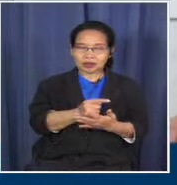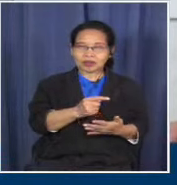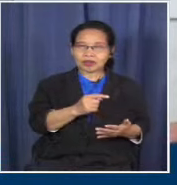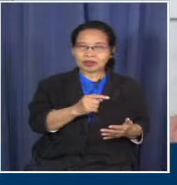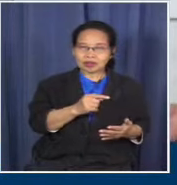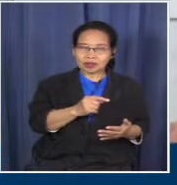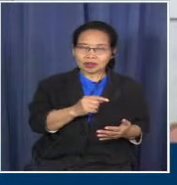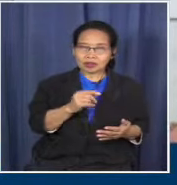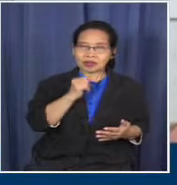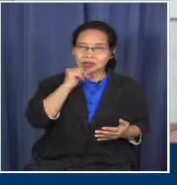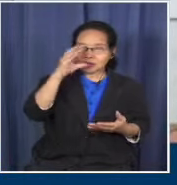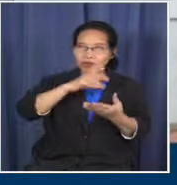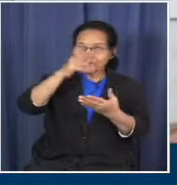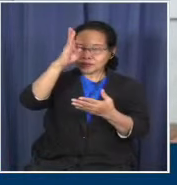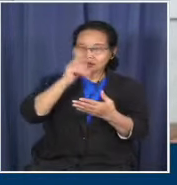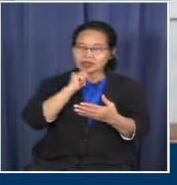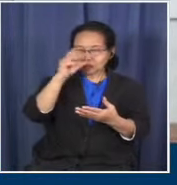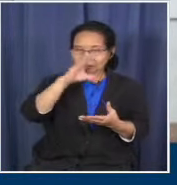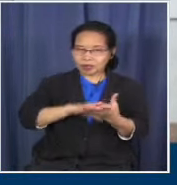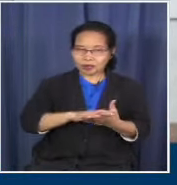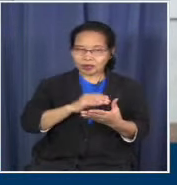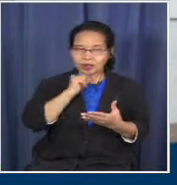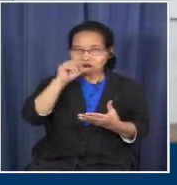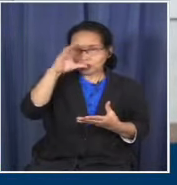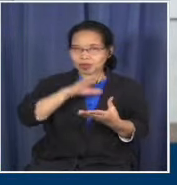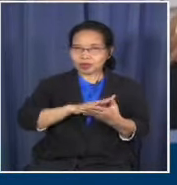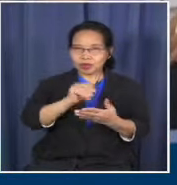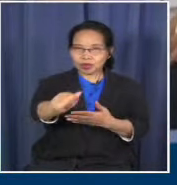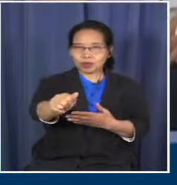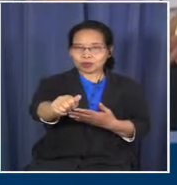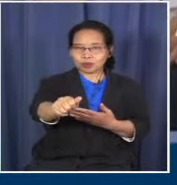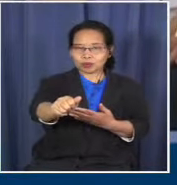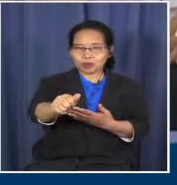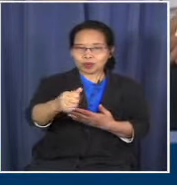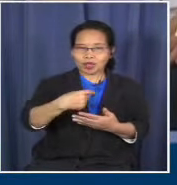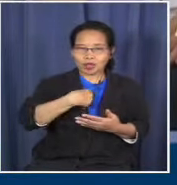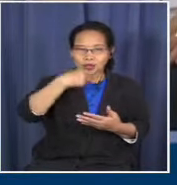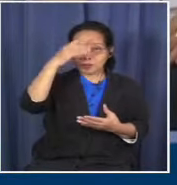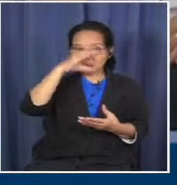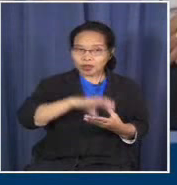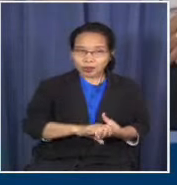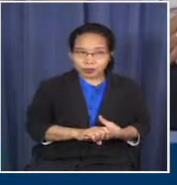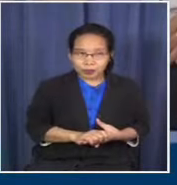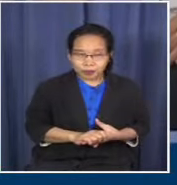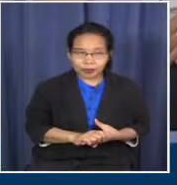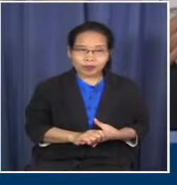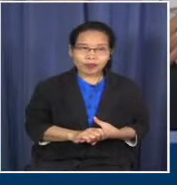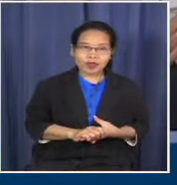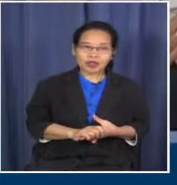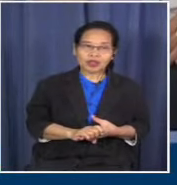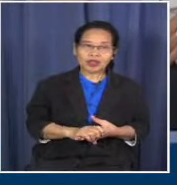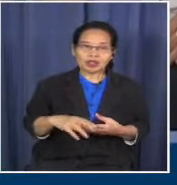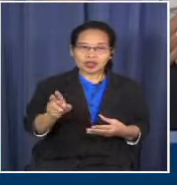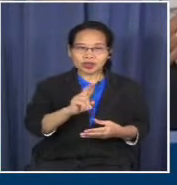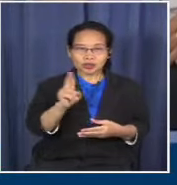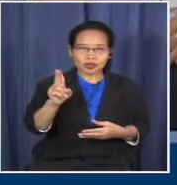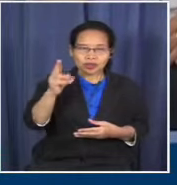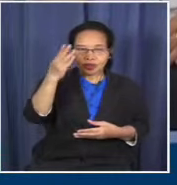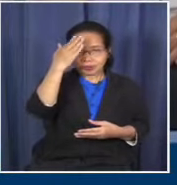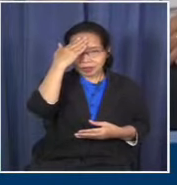So atheists, do you still not believe? If you don't want to believe, then it's up to you. Suit